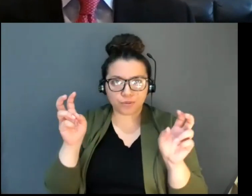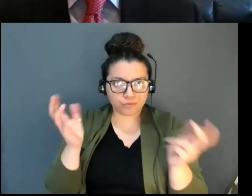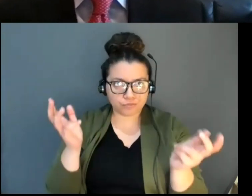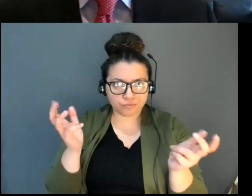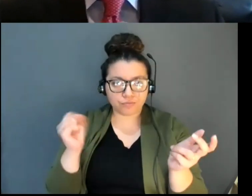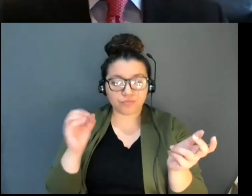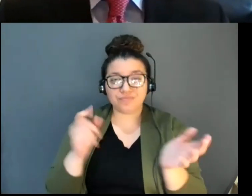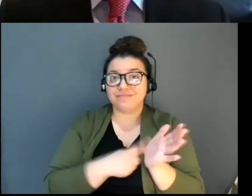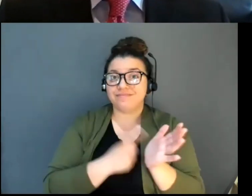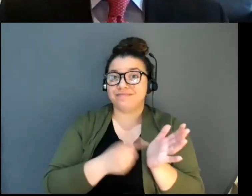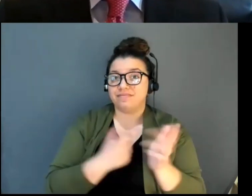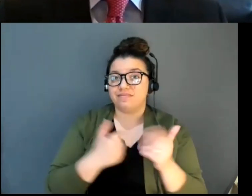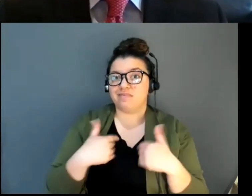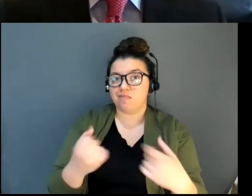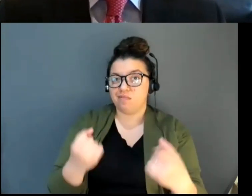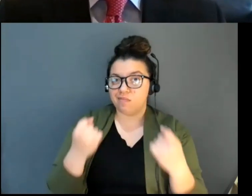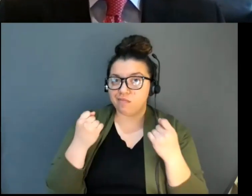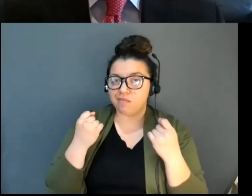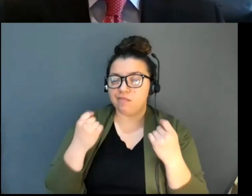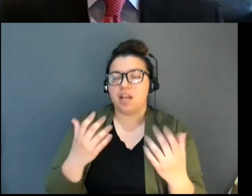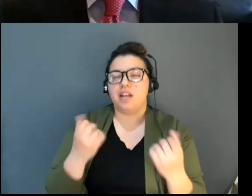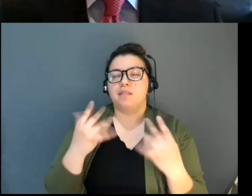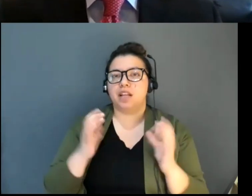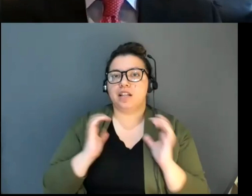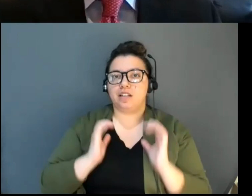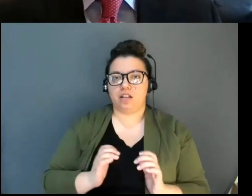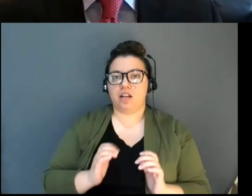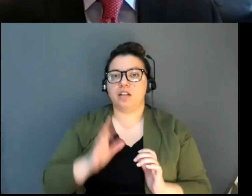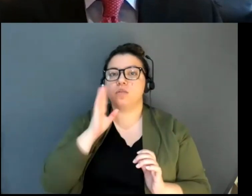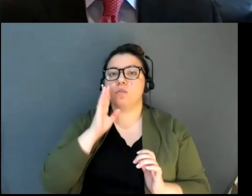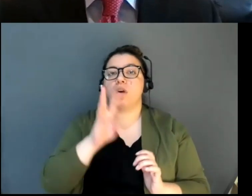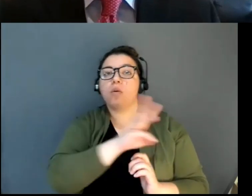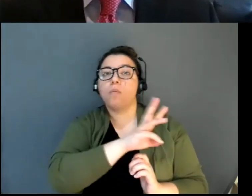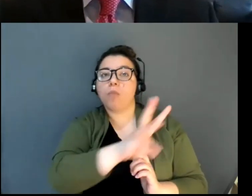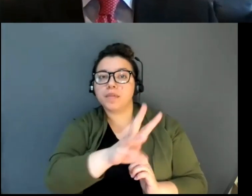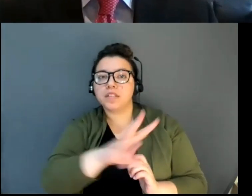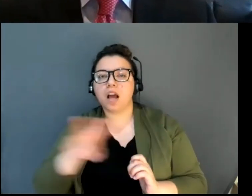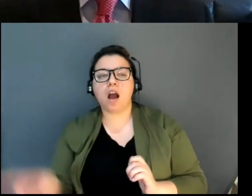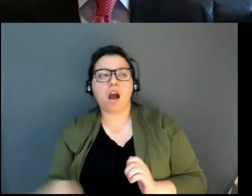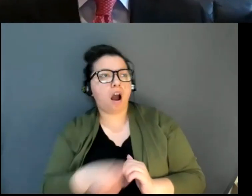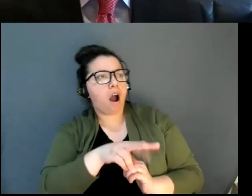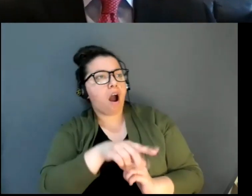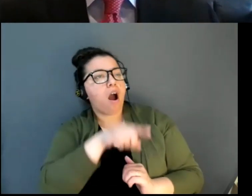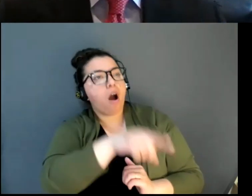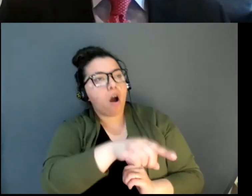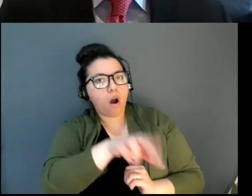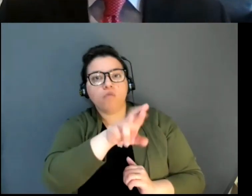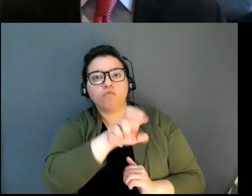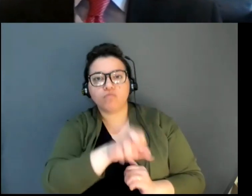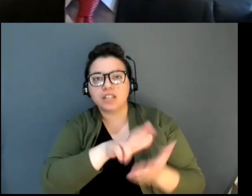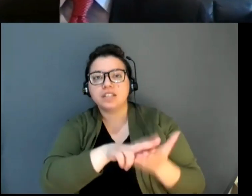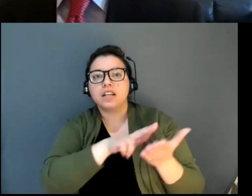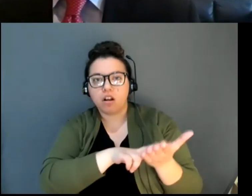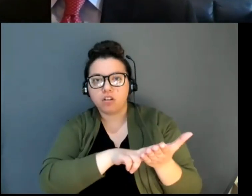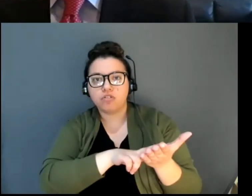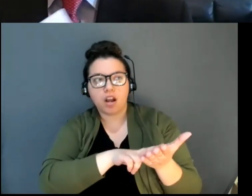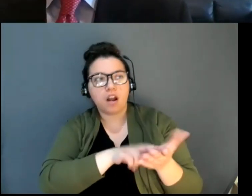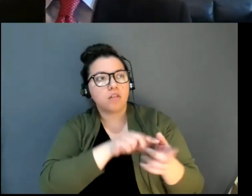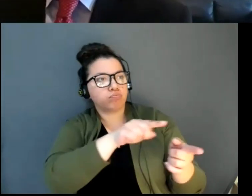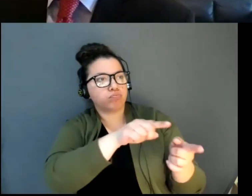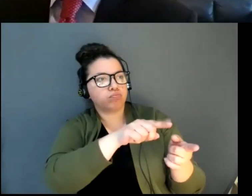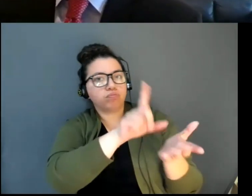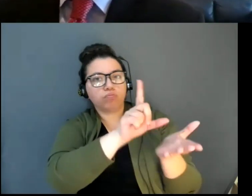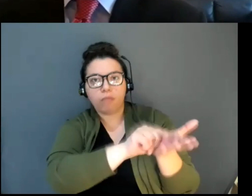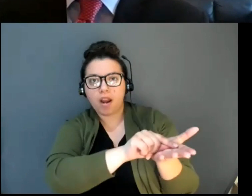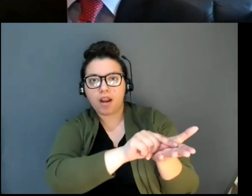we get so many clients who simply go to a website and they see some kind of a real estate contract, they print it out, thinking that it's